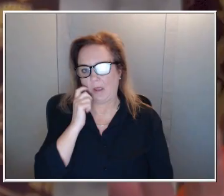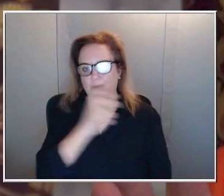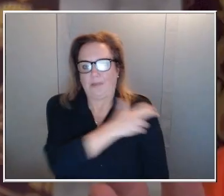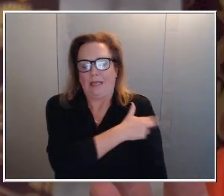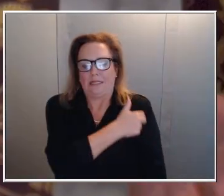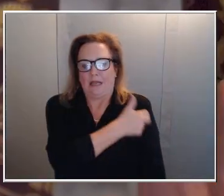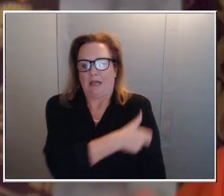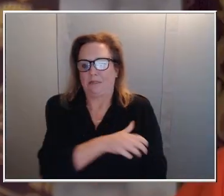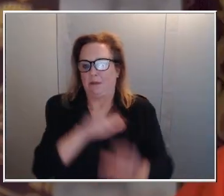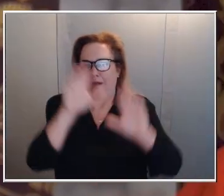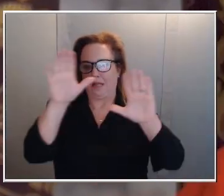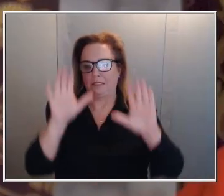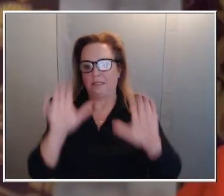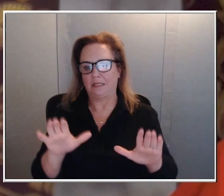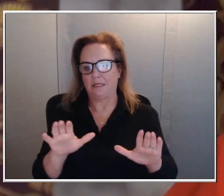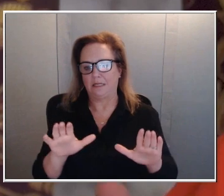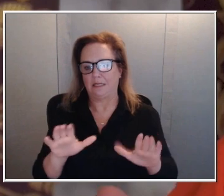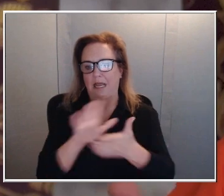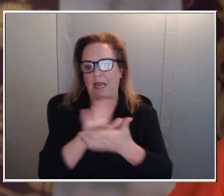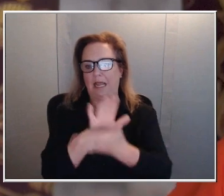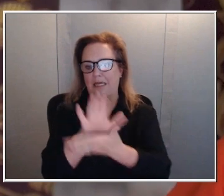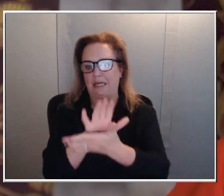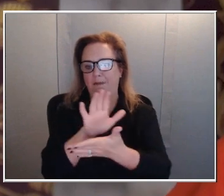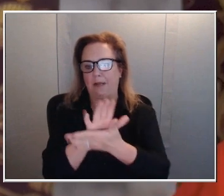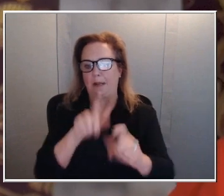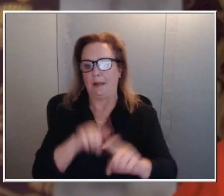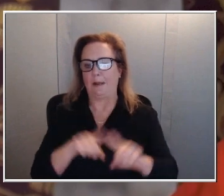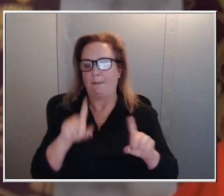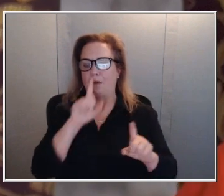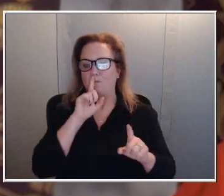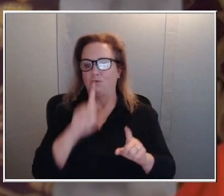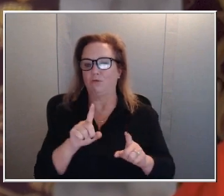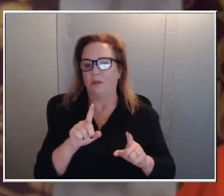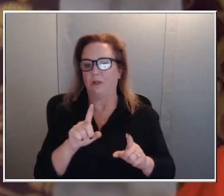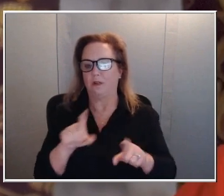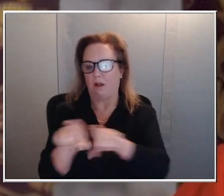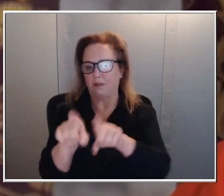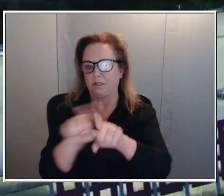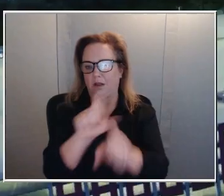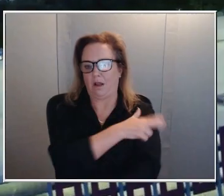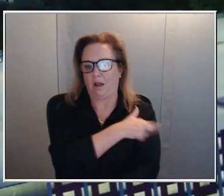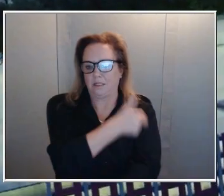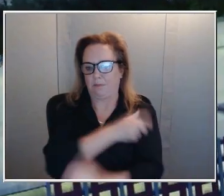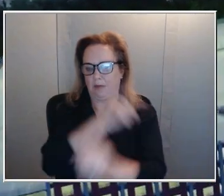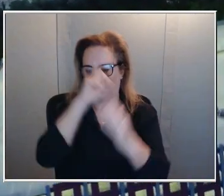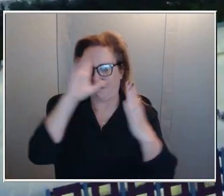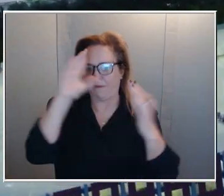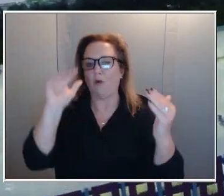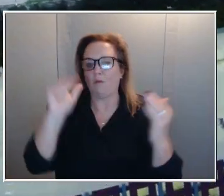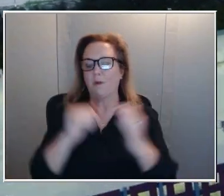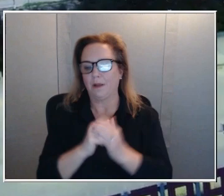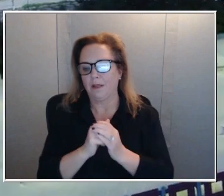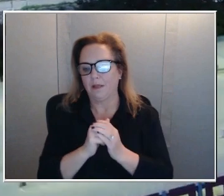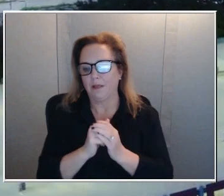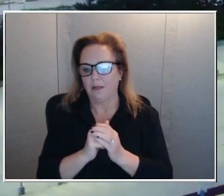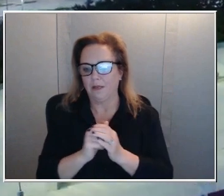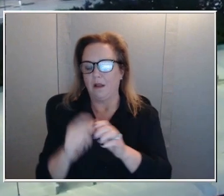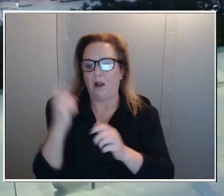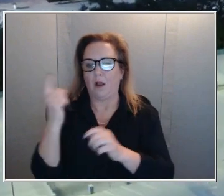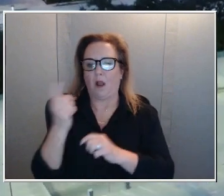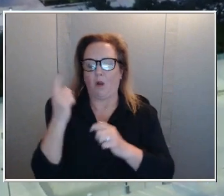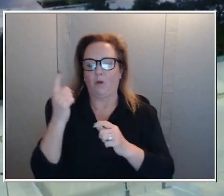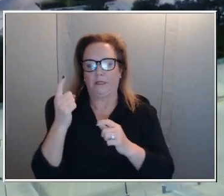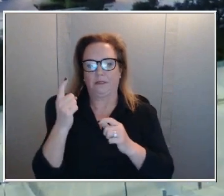excellence and academia and such, but it truly is also a hospital of hope. And that is always